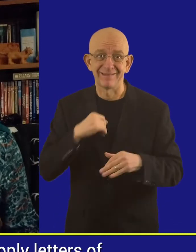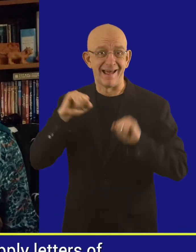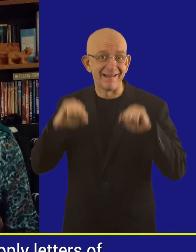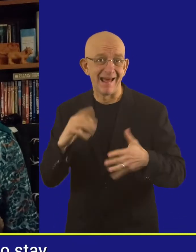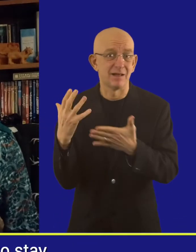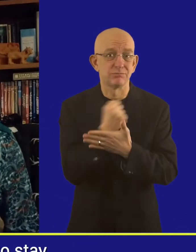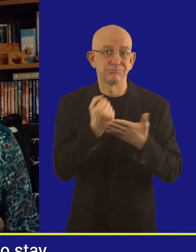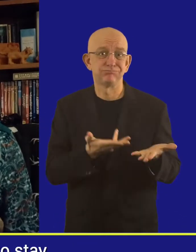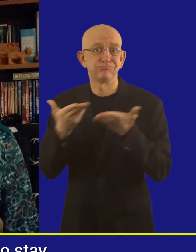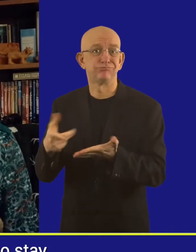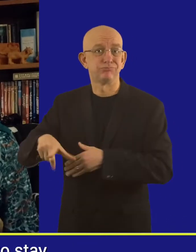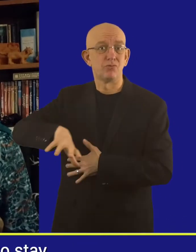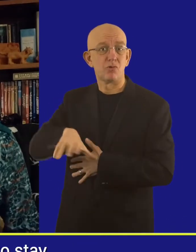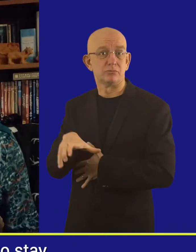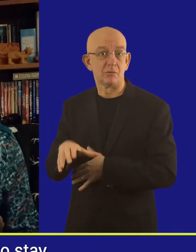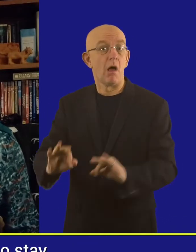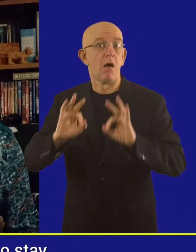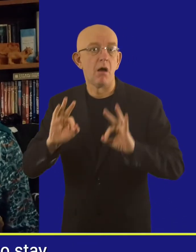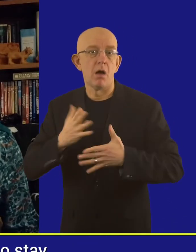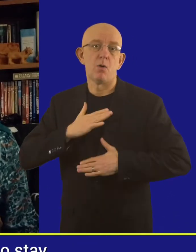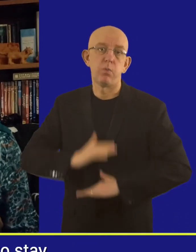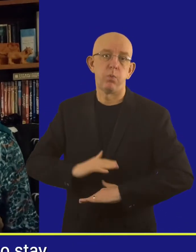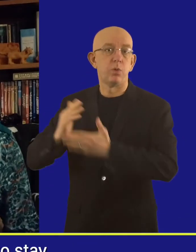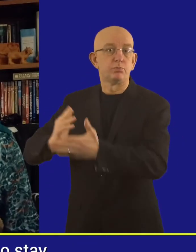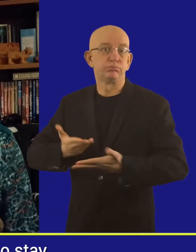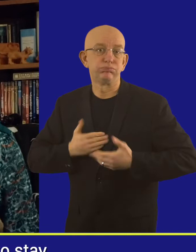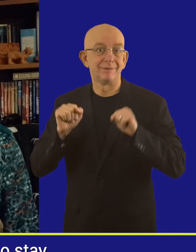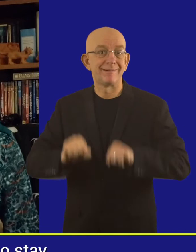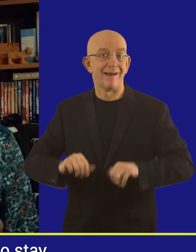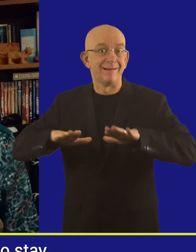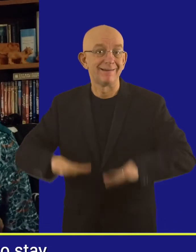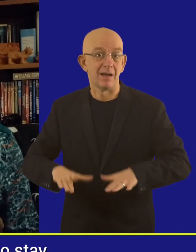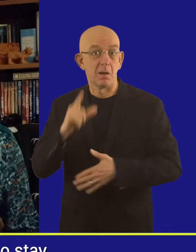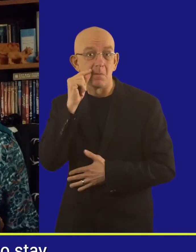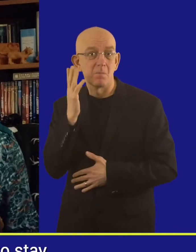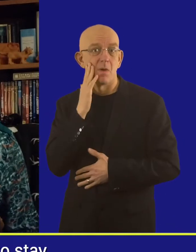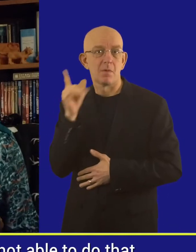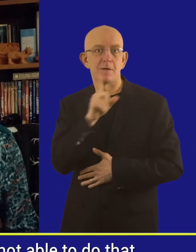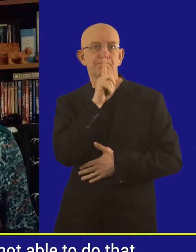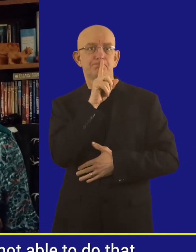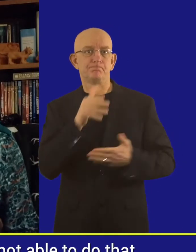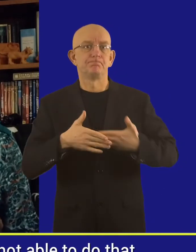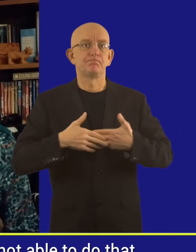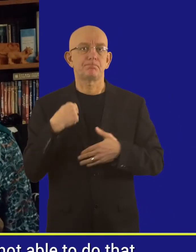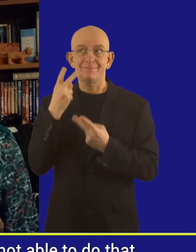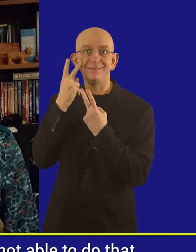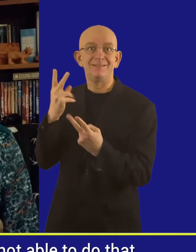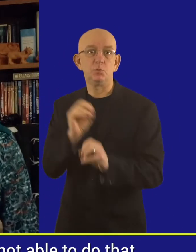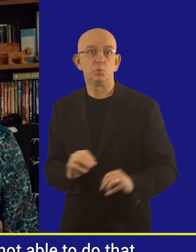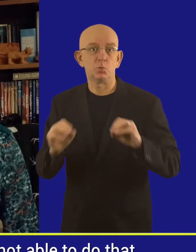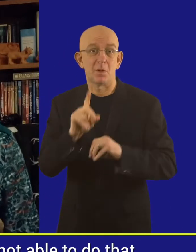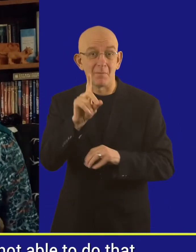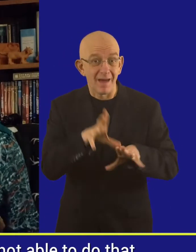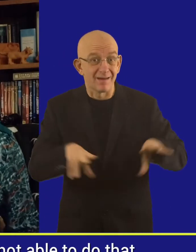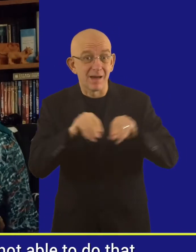country. Fortunately, we were able to stay, and my parents were able to hide this ordeal from me. However, many immigrant